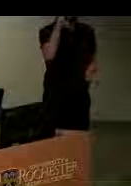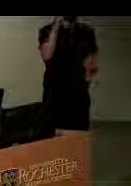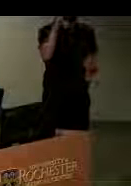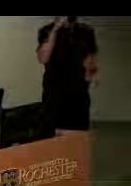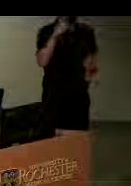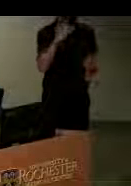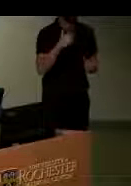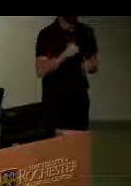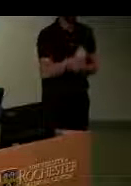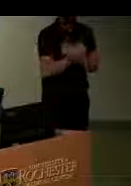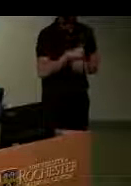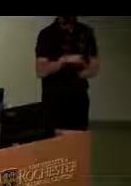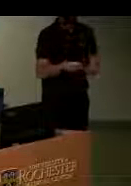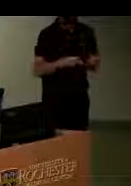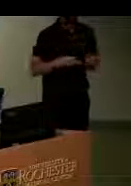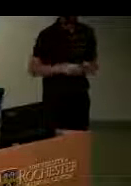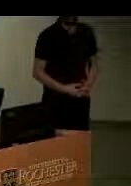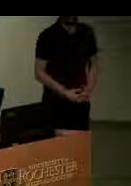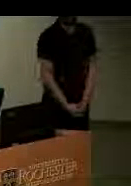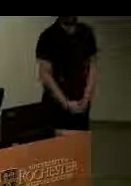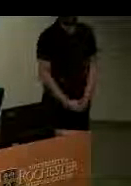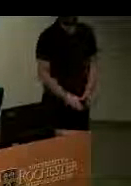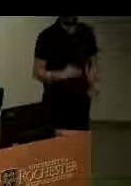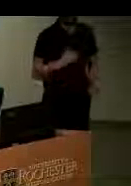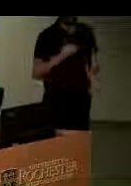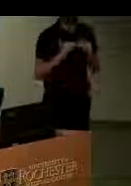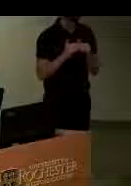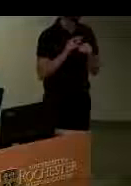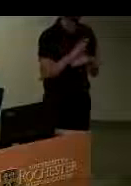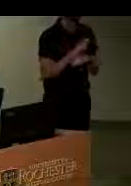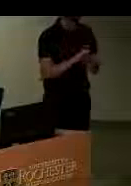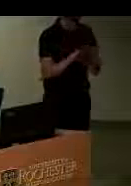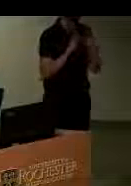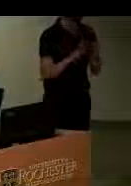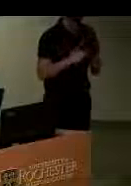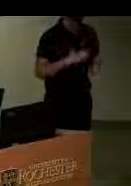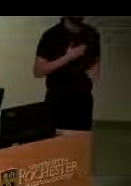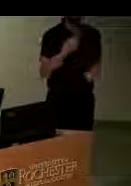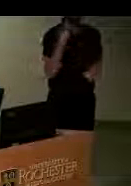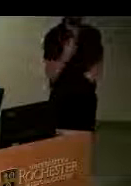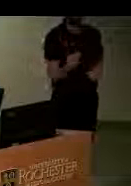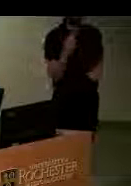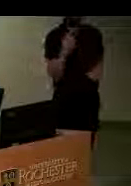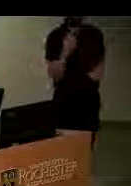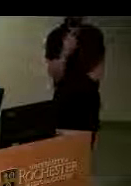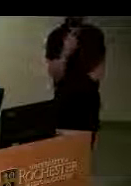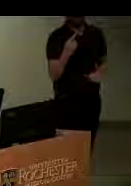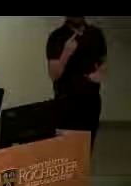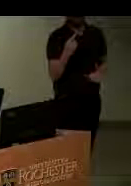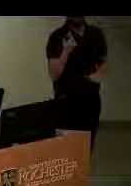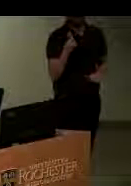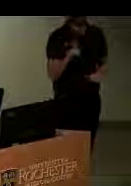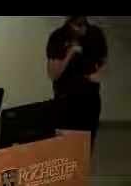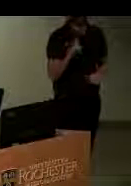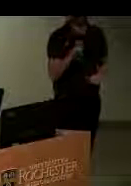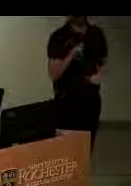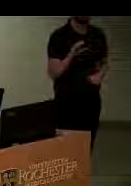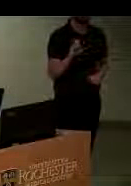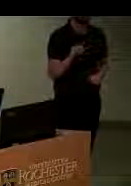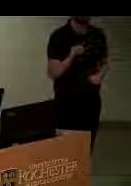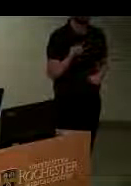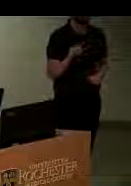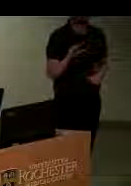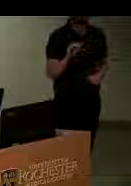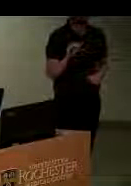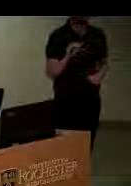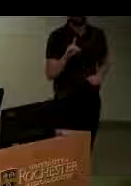this place. My fellow residents were fantastic. My best friend in residency was Dr. Dawn Bordley. I don't know how many of